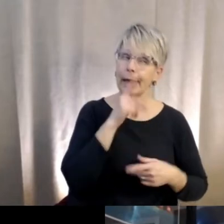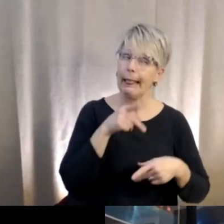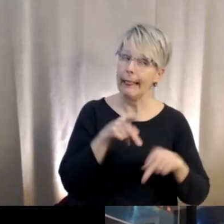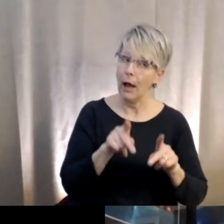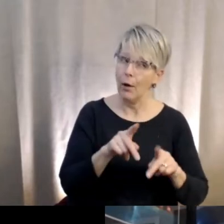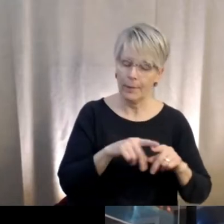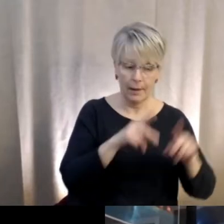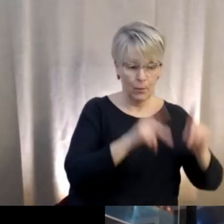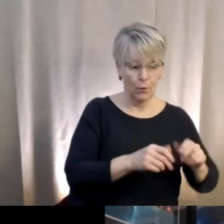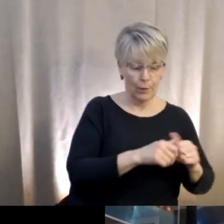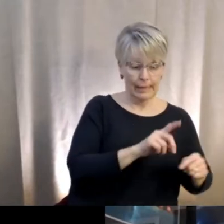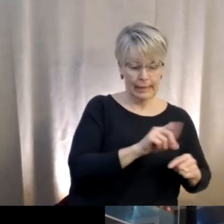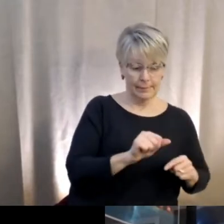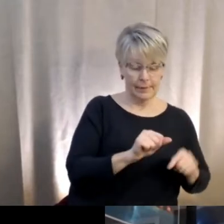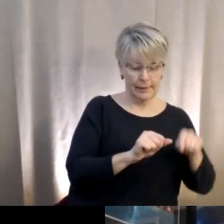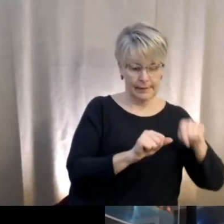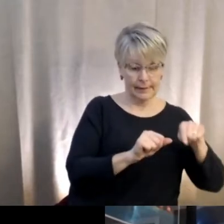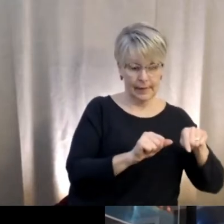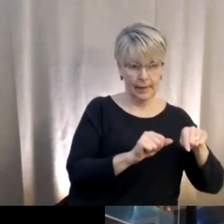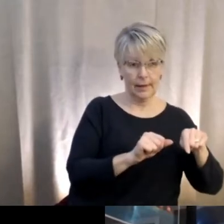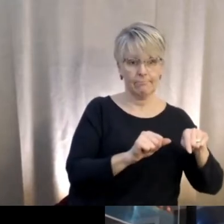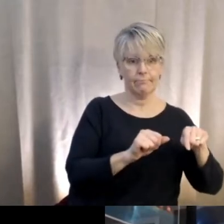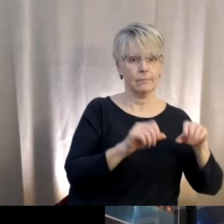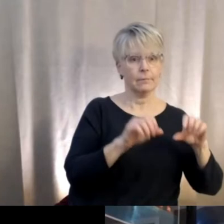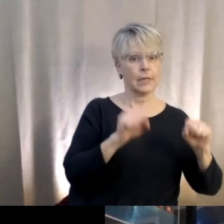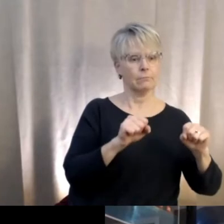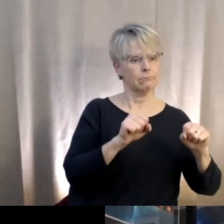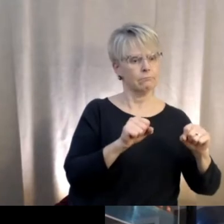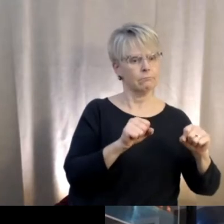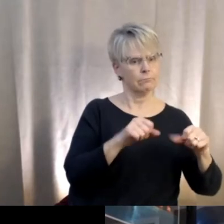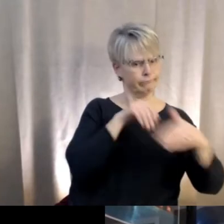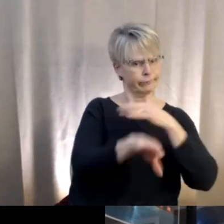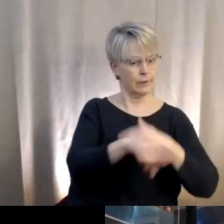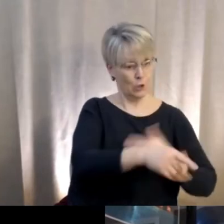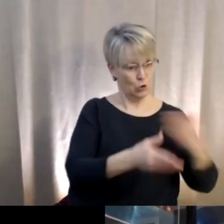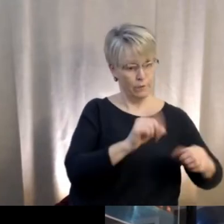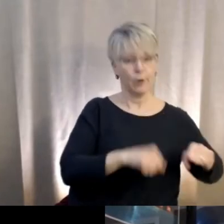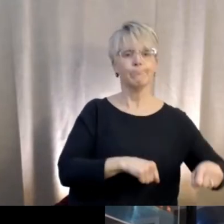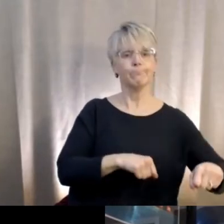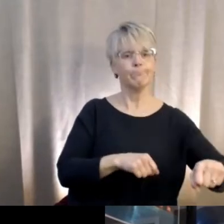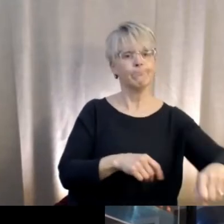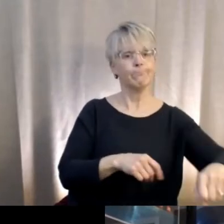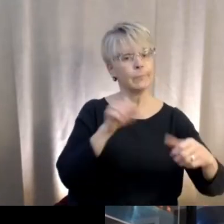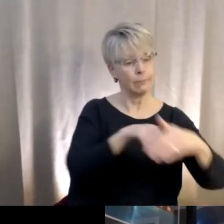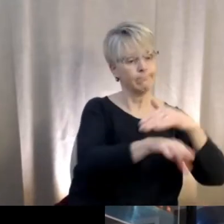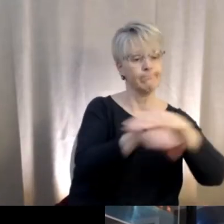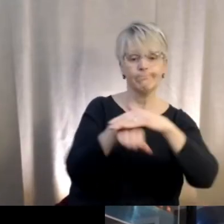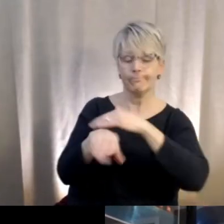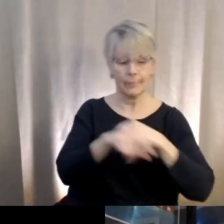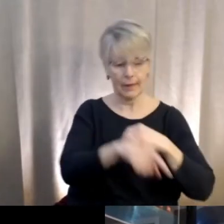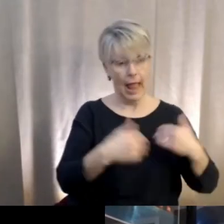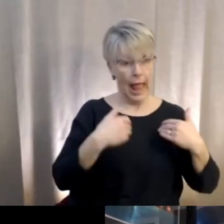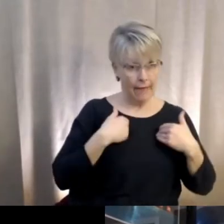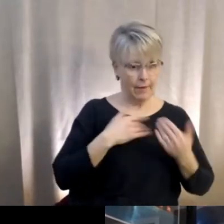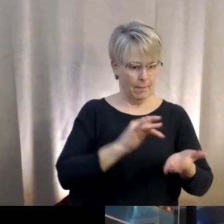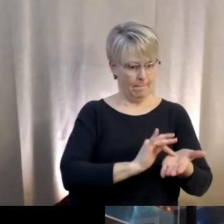the disability has access rights to go wherever a public access place is. And if they have a medical